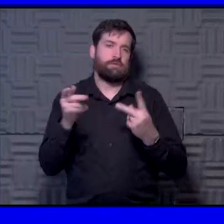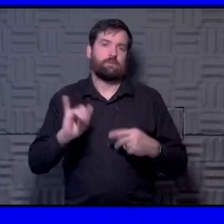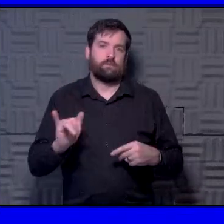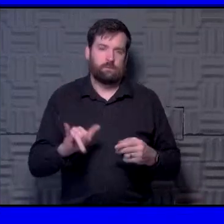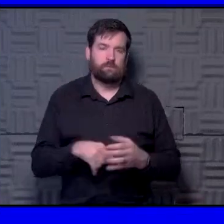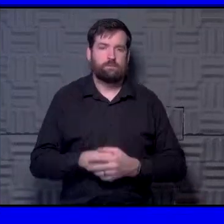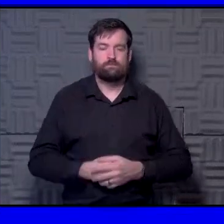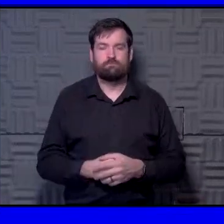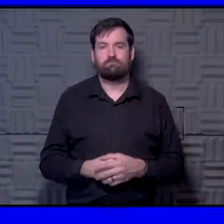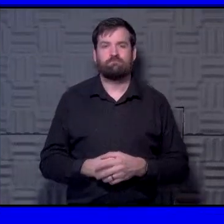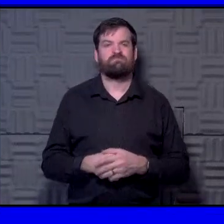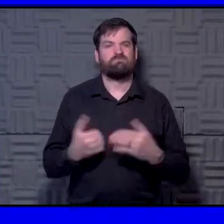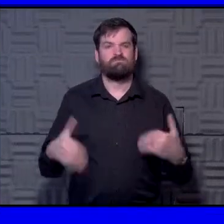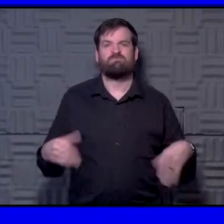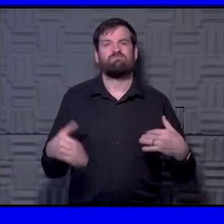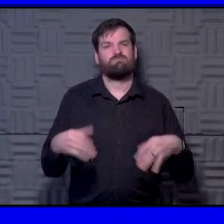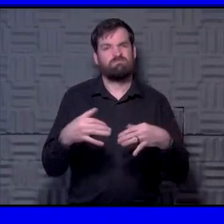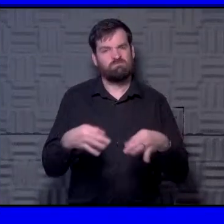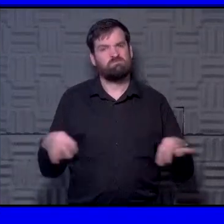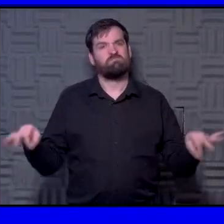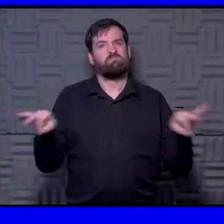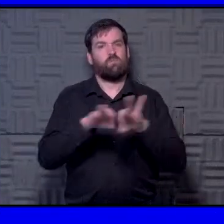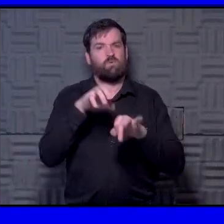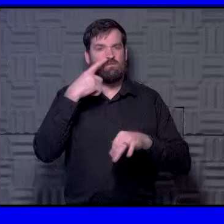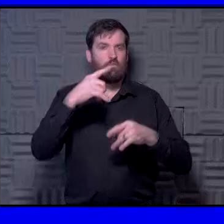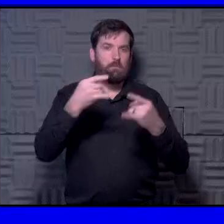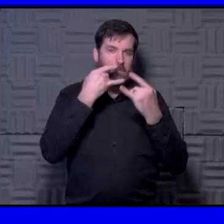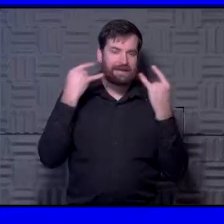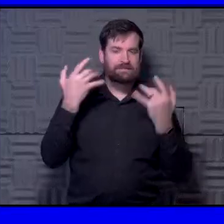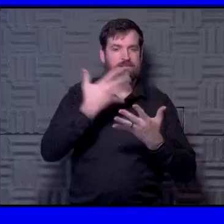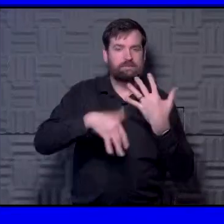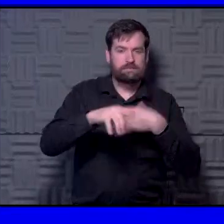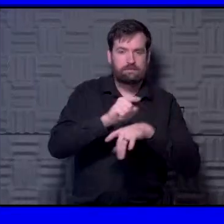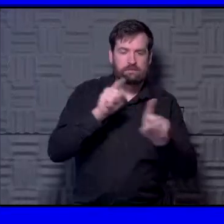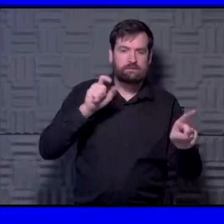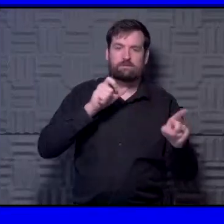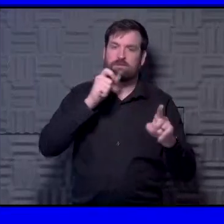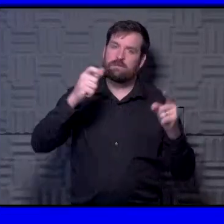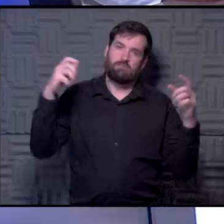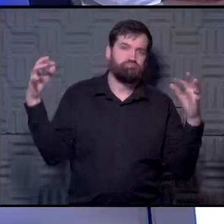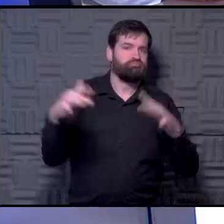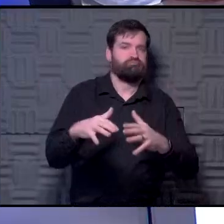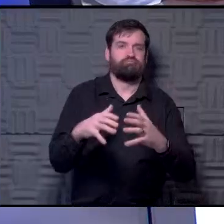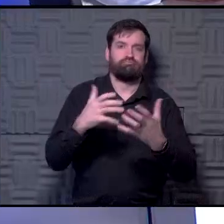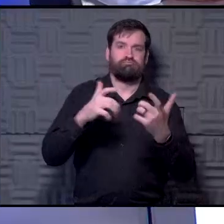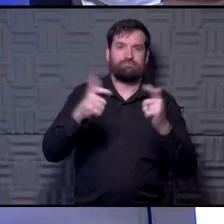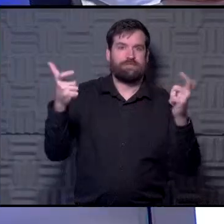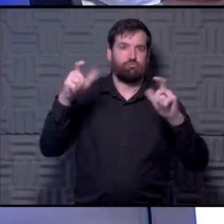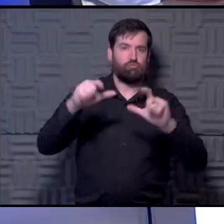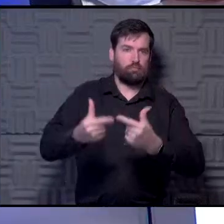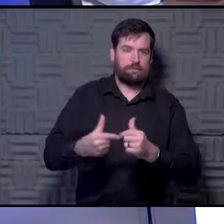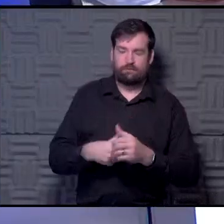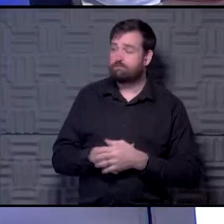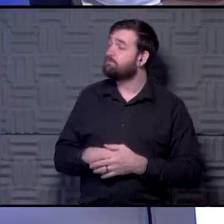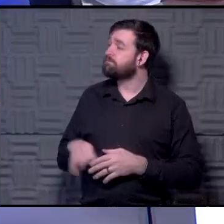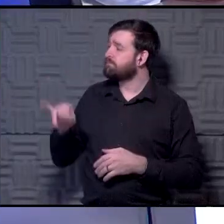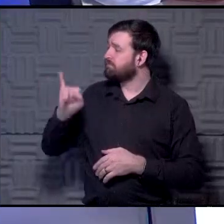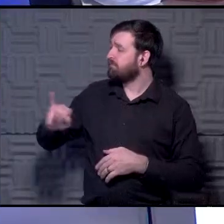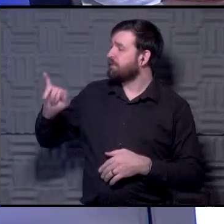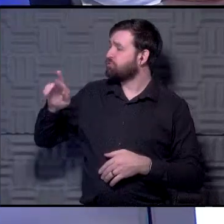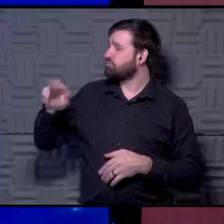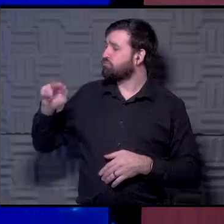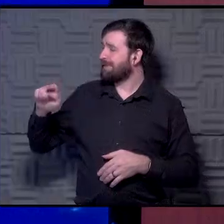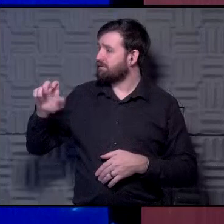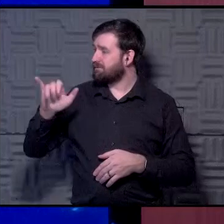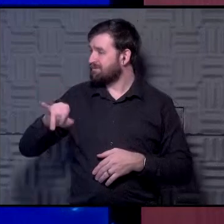So it is so vitally important to do the masking, the distancing, the not meeting in large groups. Yeah, and the infection rate of this viral